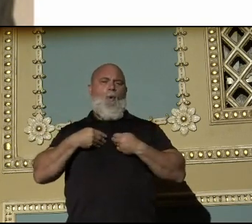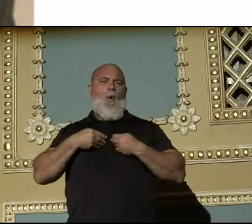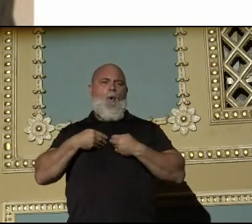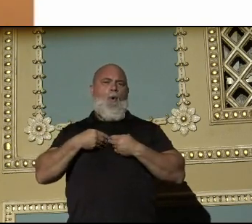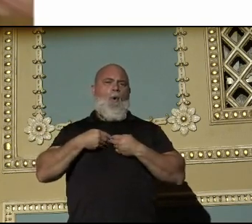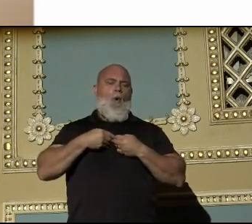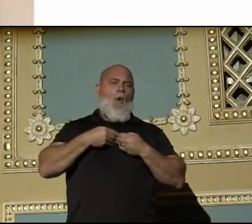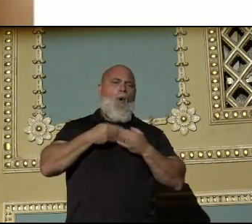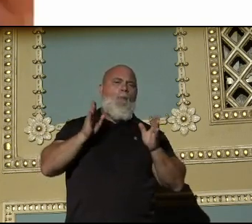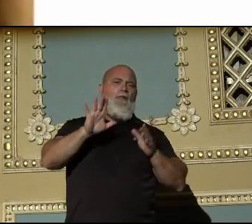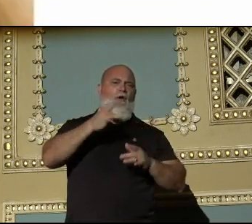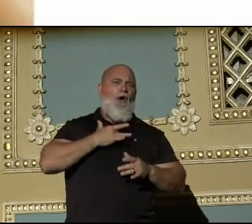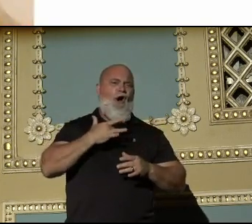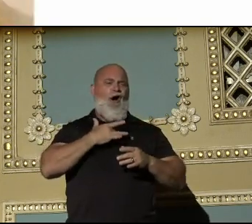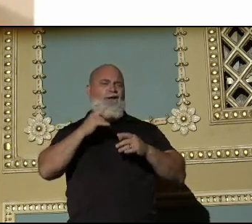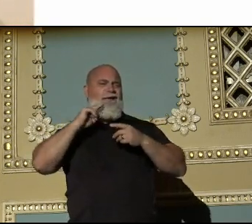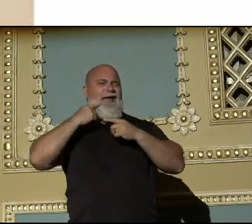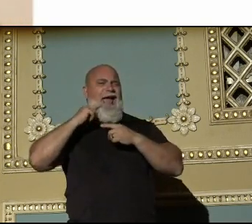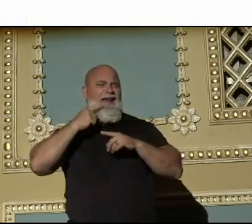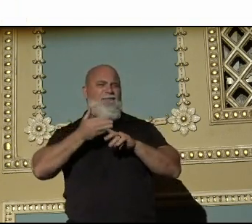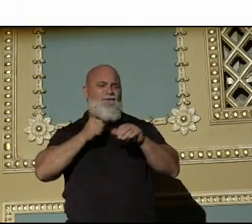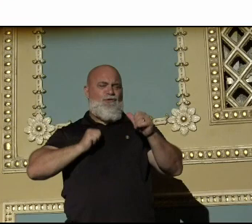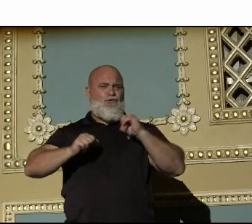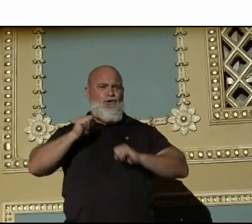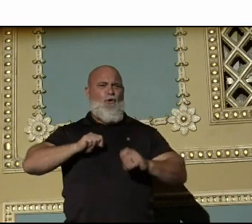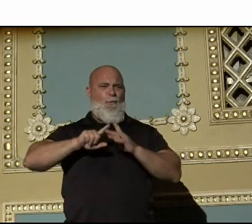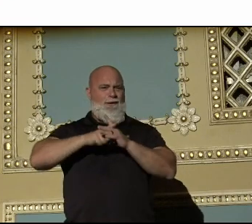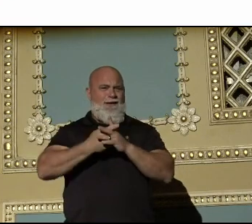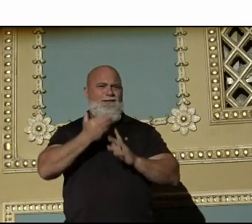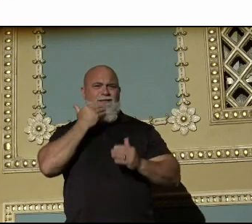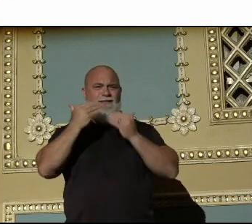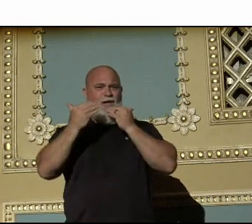show begins. Take care, you guys. Thank you.